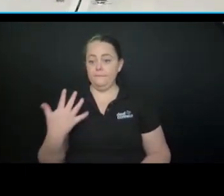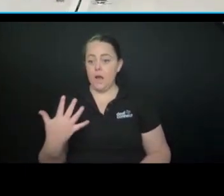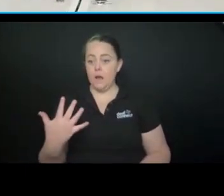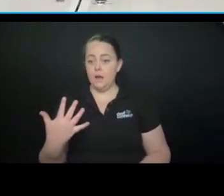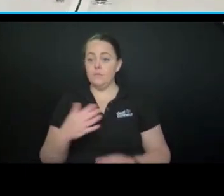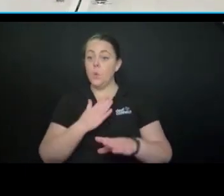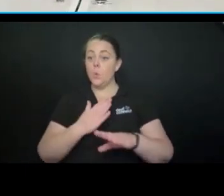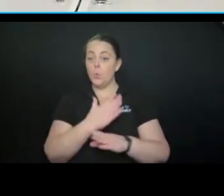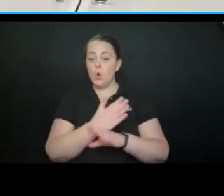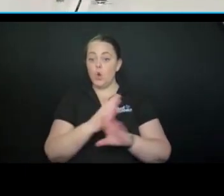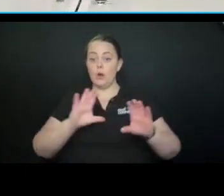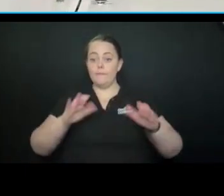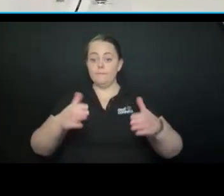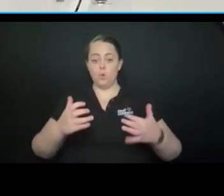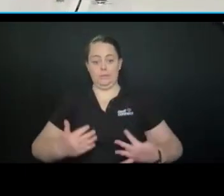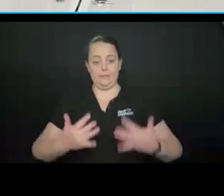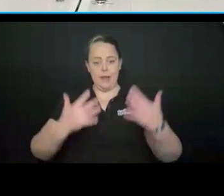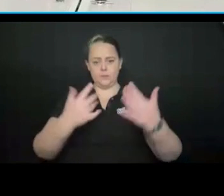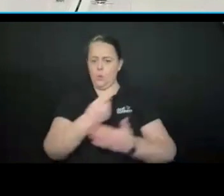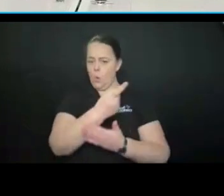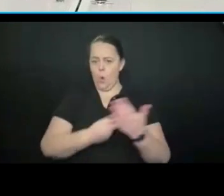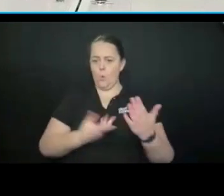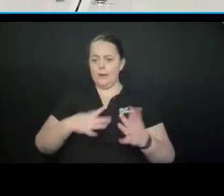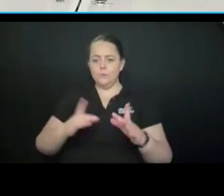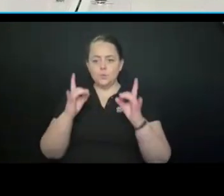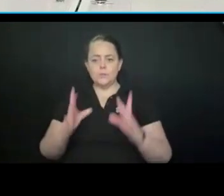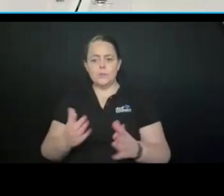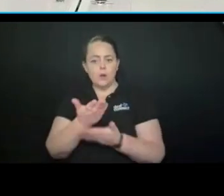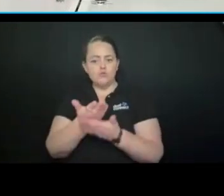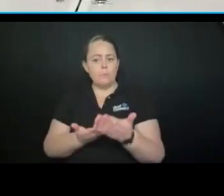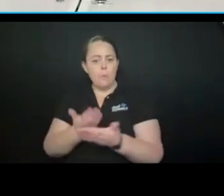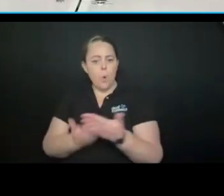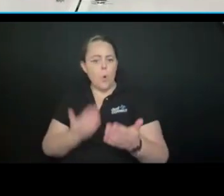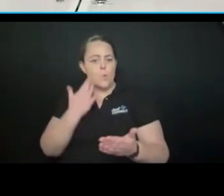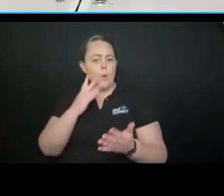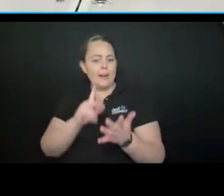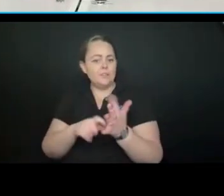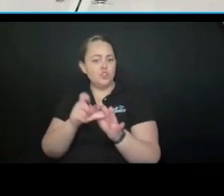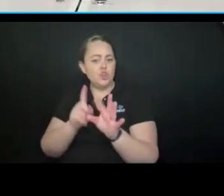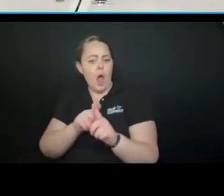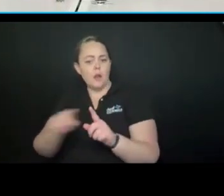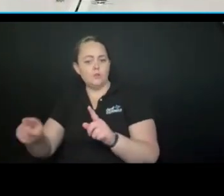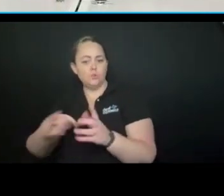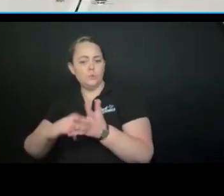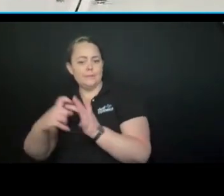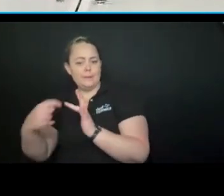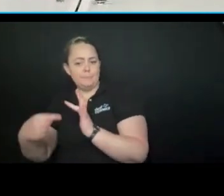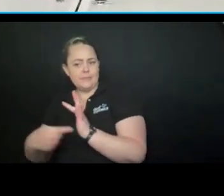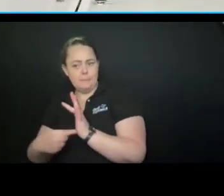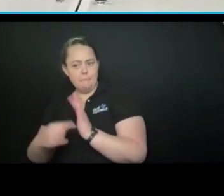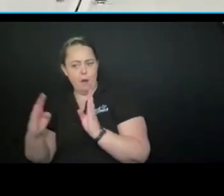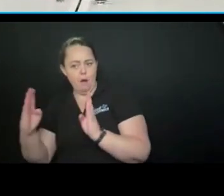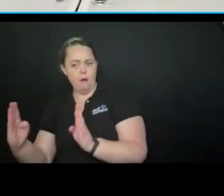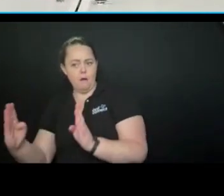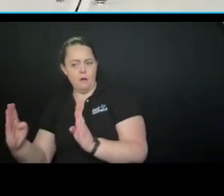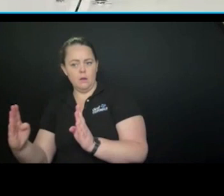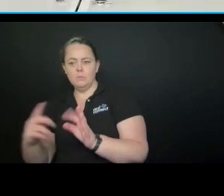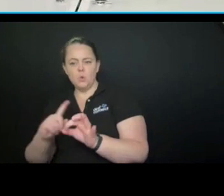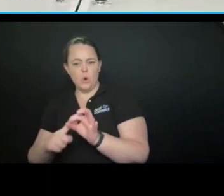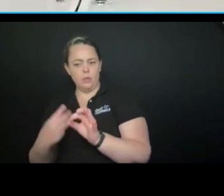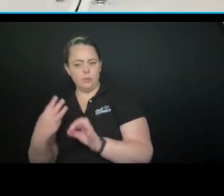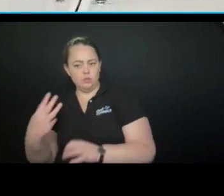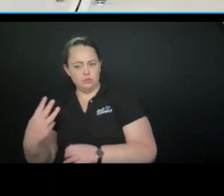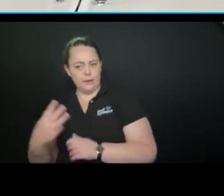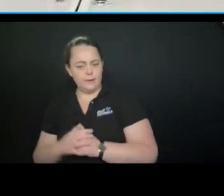to September reporting quarter. I can speak to that one. So providers must collect and report